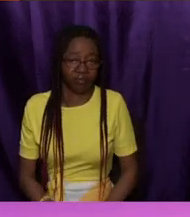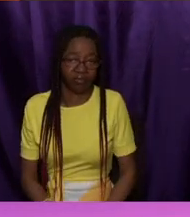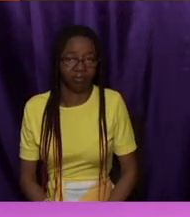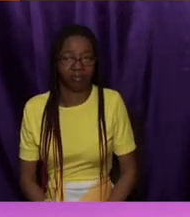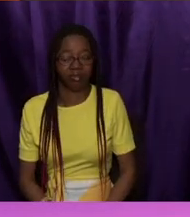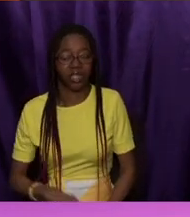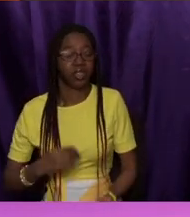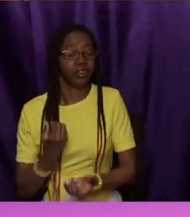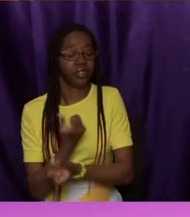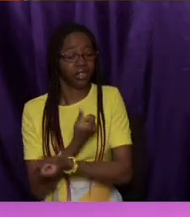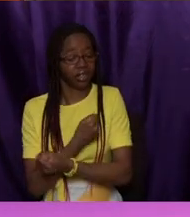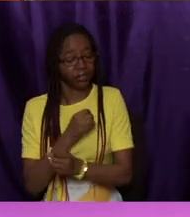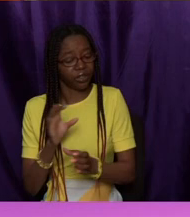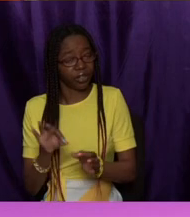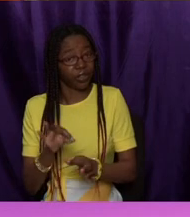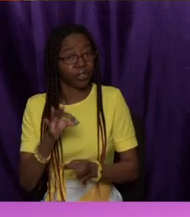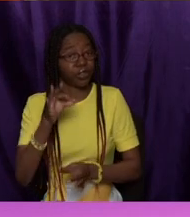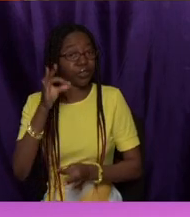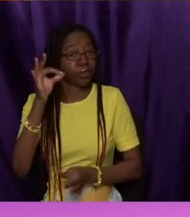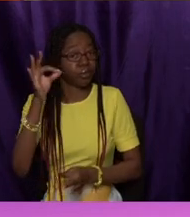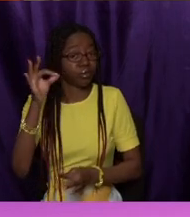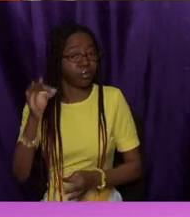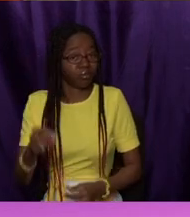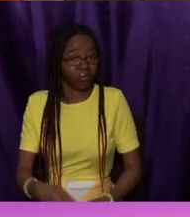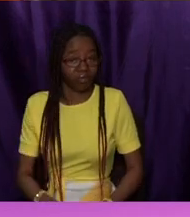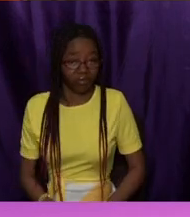You're the lover of our soul.